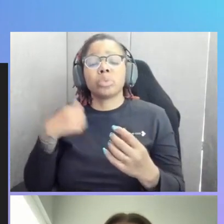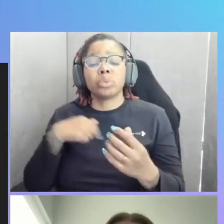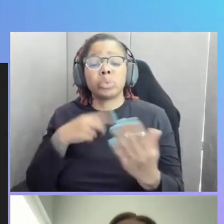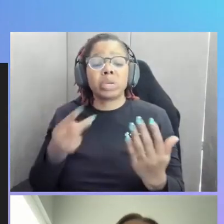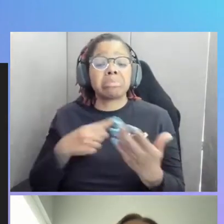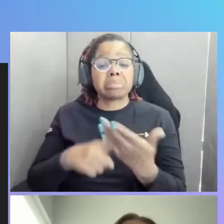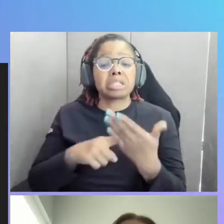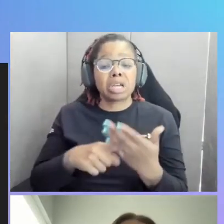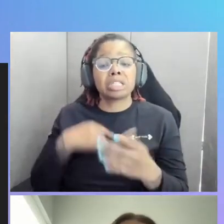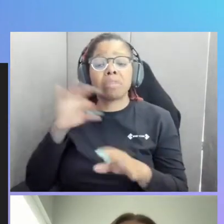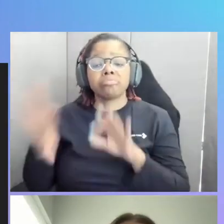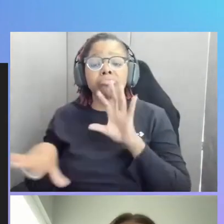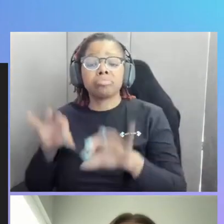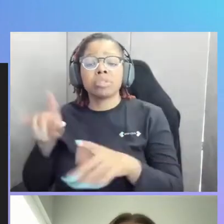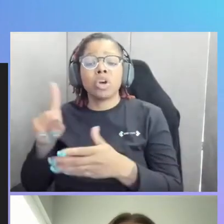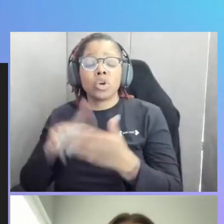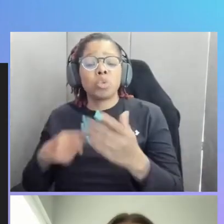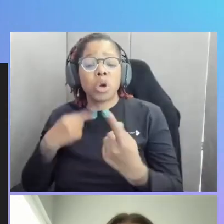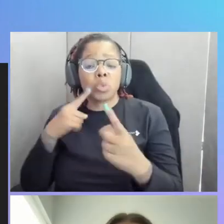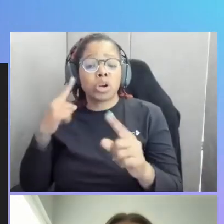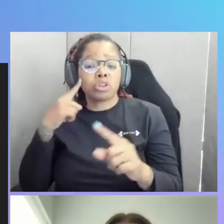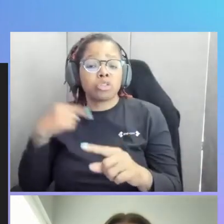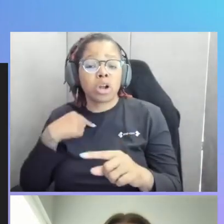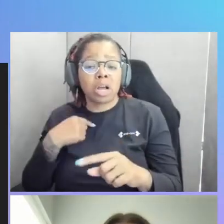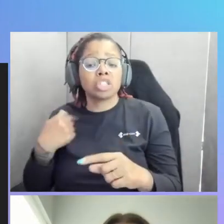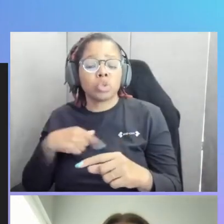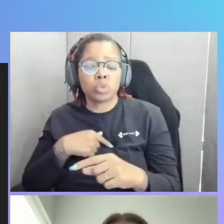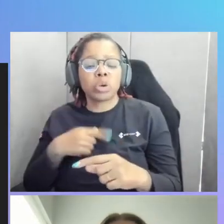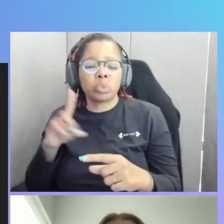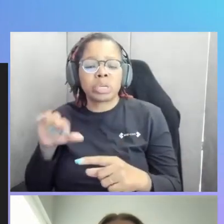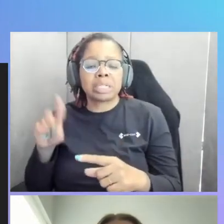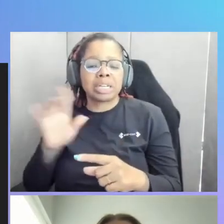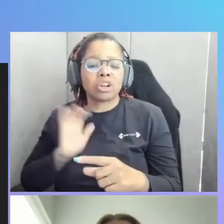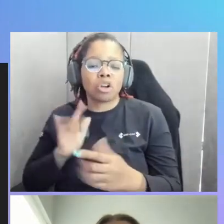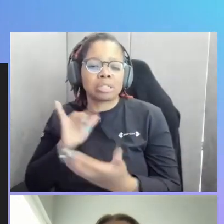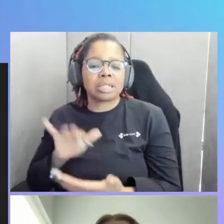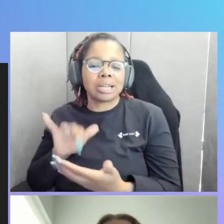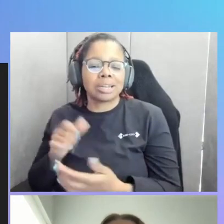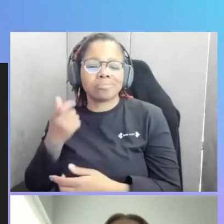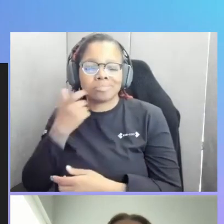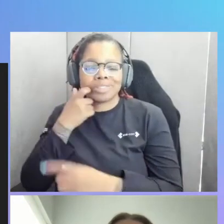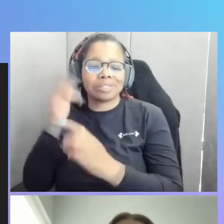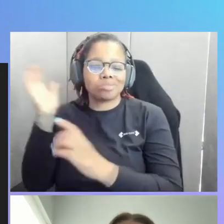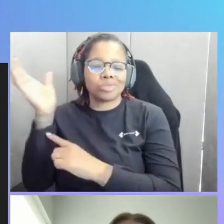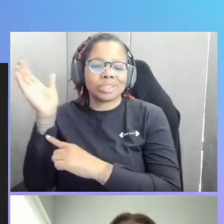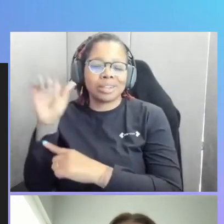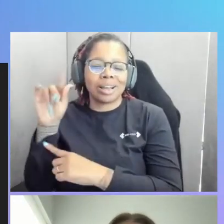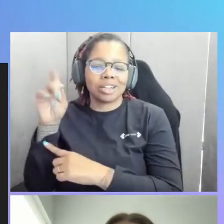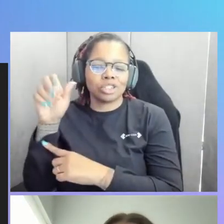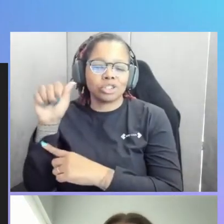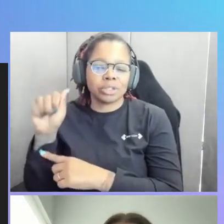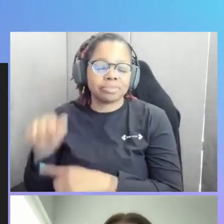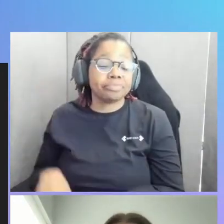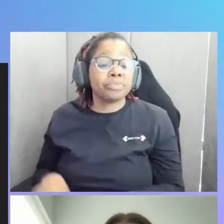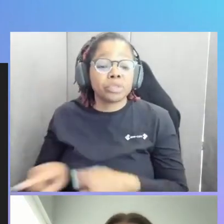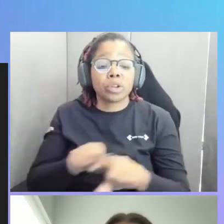for us when we ran that Row Talkback study that Andrea just presented. And then I also want to just preface this by saying that